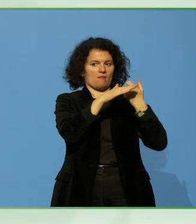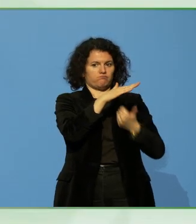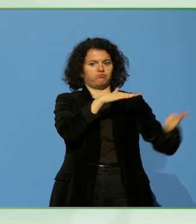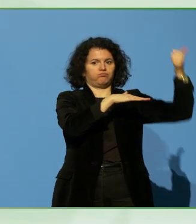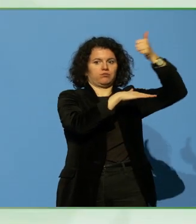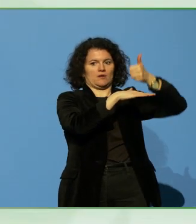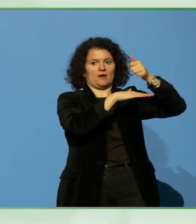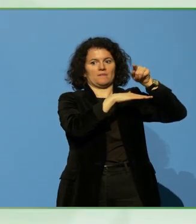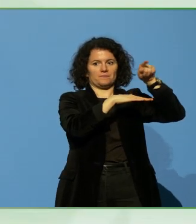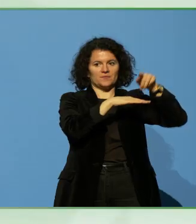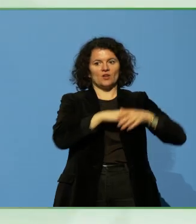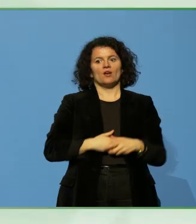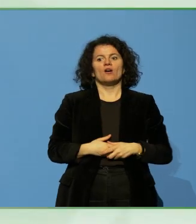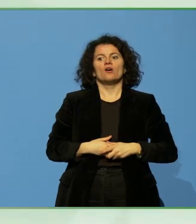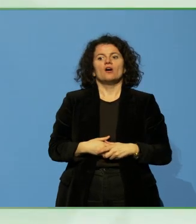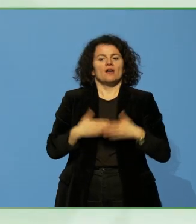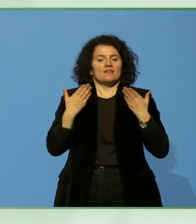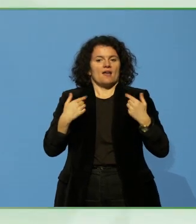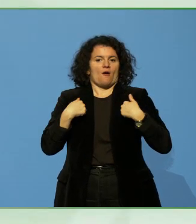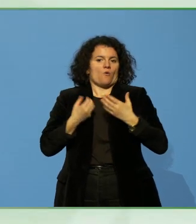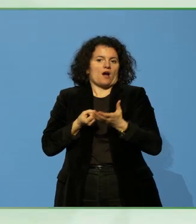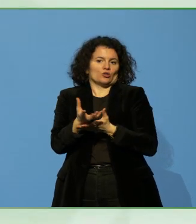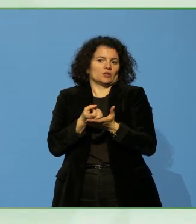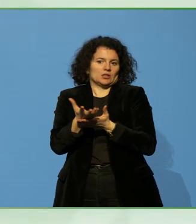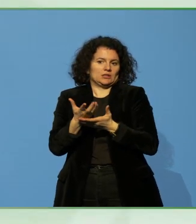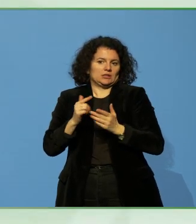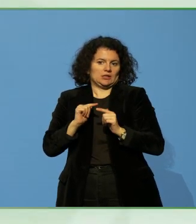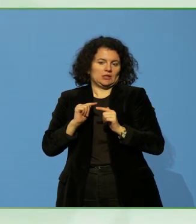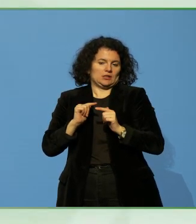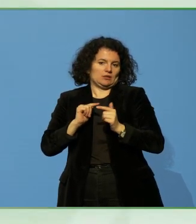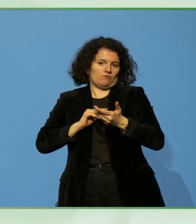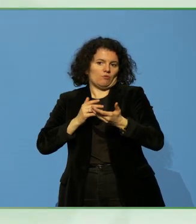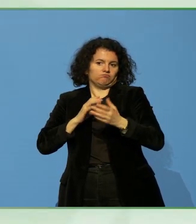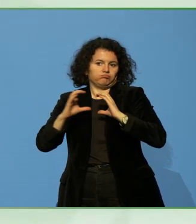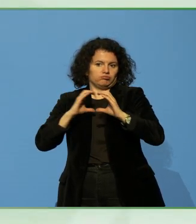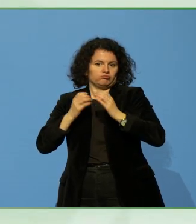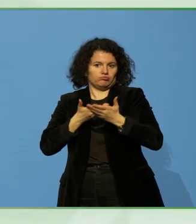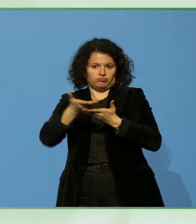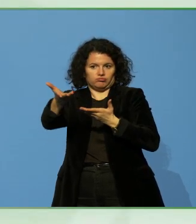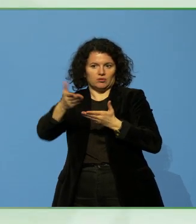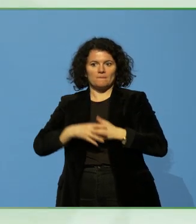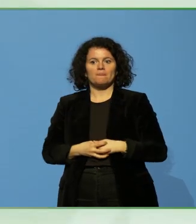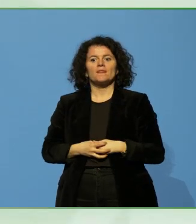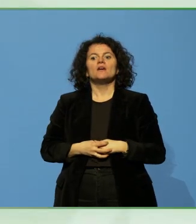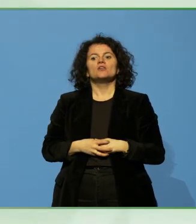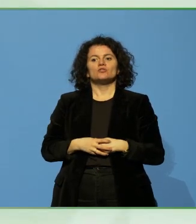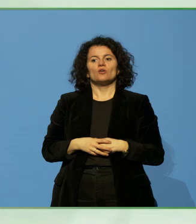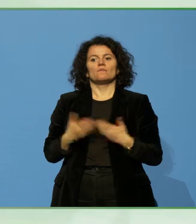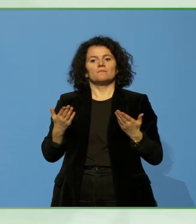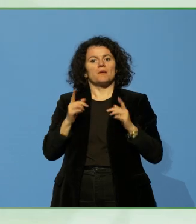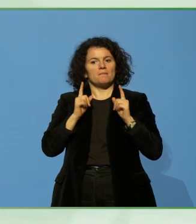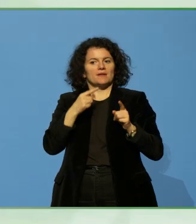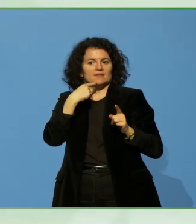having is actually work, which to be honest, I already worked on a few years ago. And there